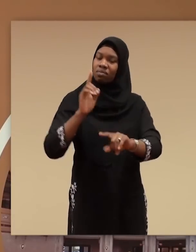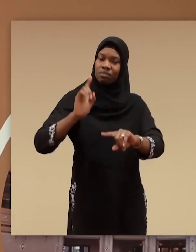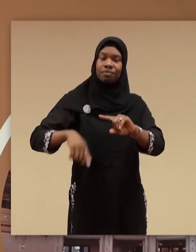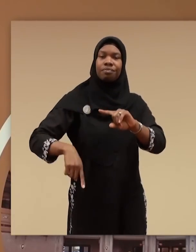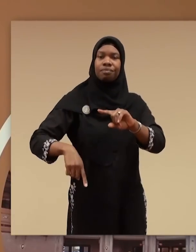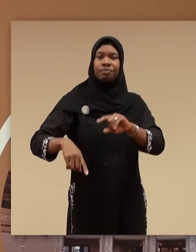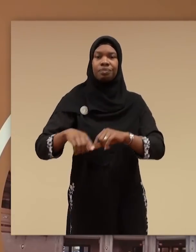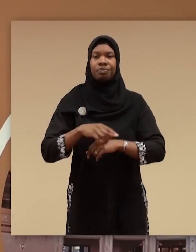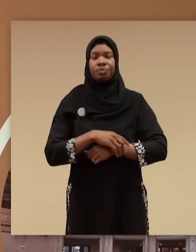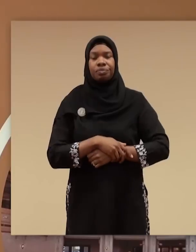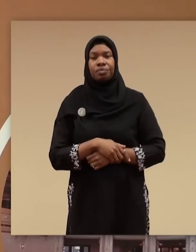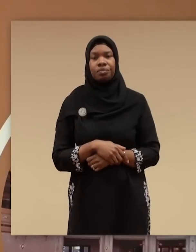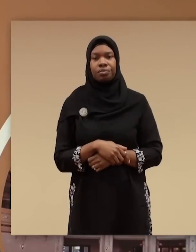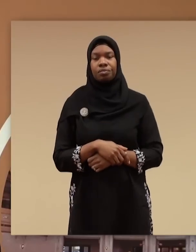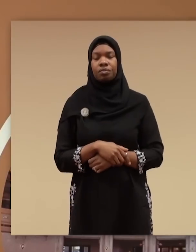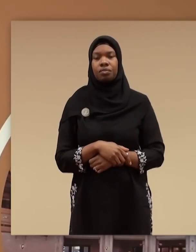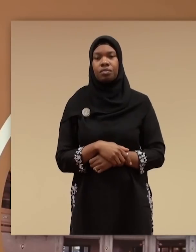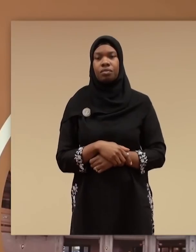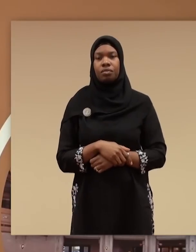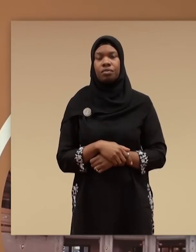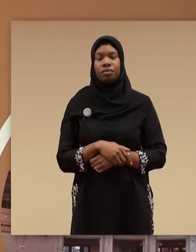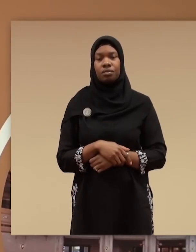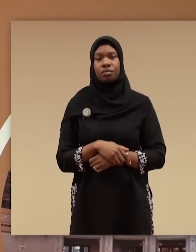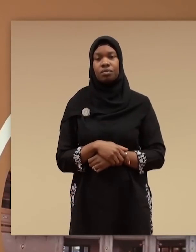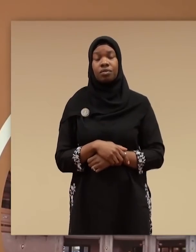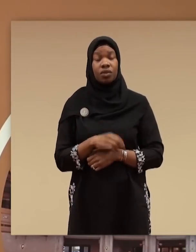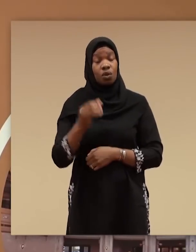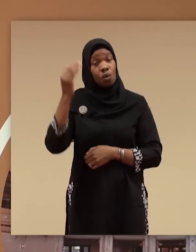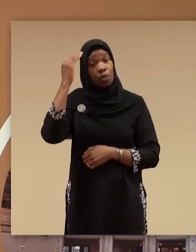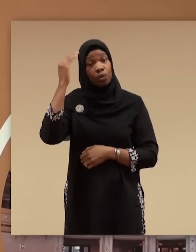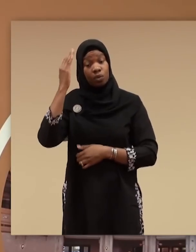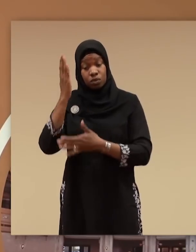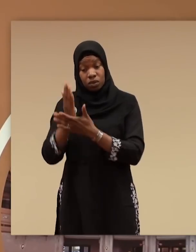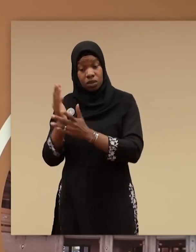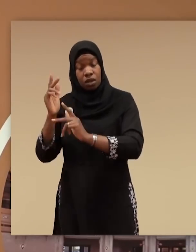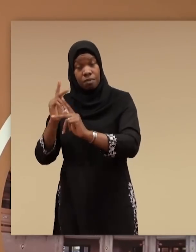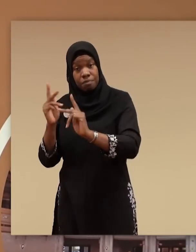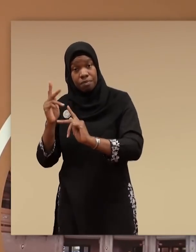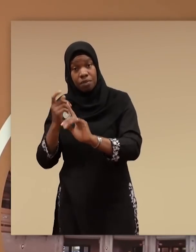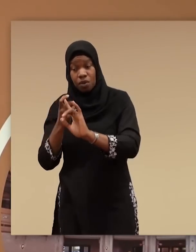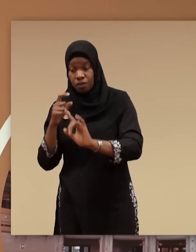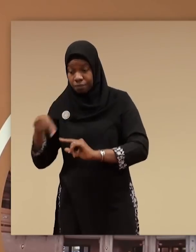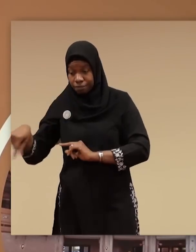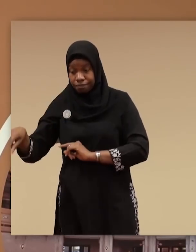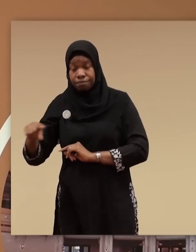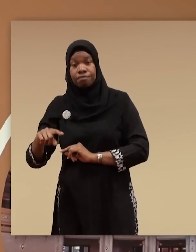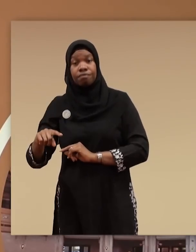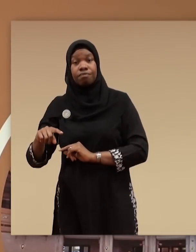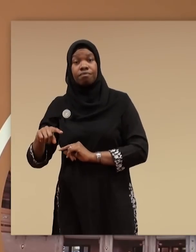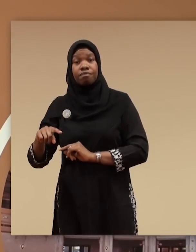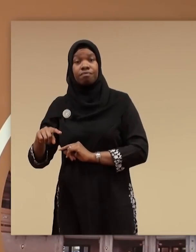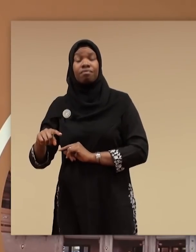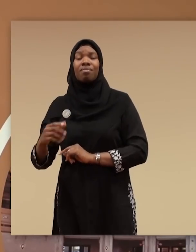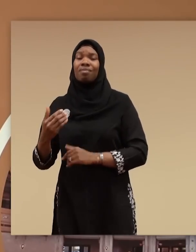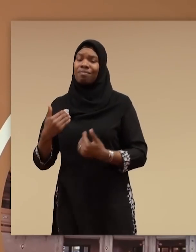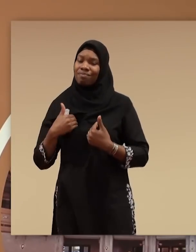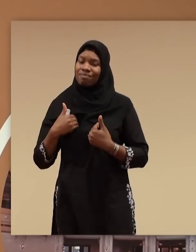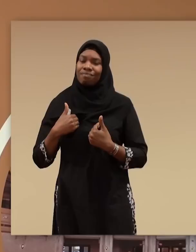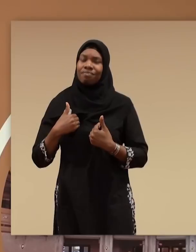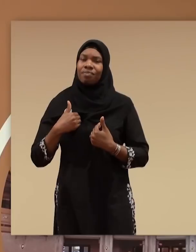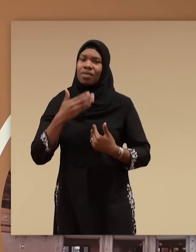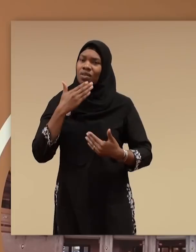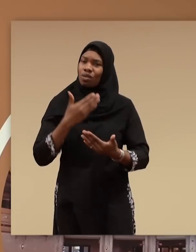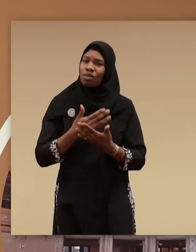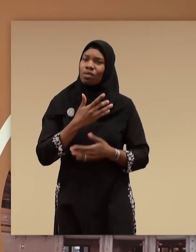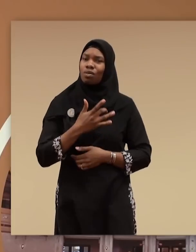So we know those good-hearted people, Hisham ibn Amr al-Amiri. He went to Abu al-Bakhtir